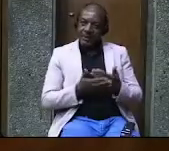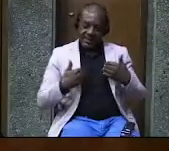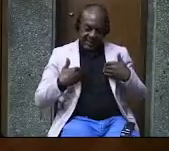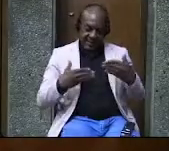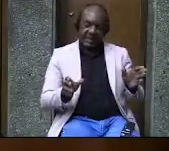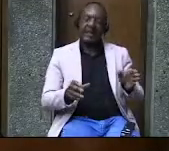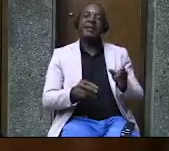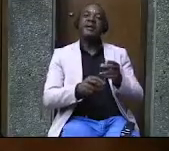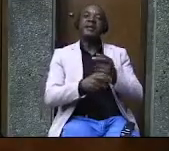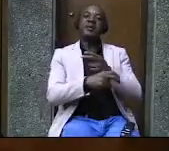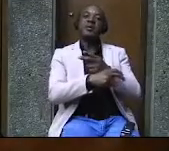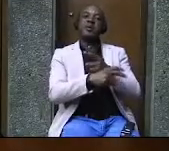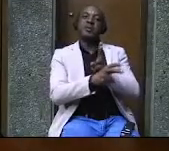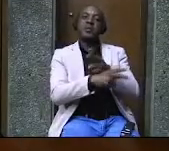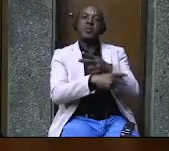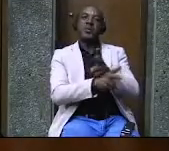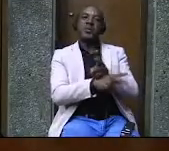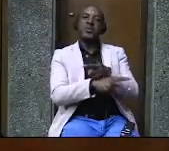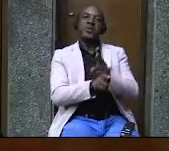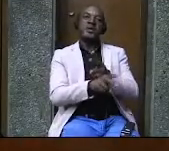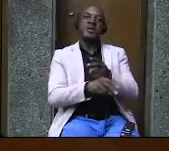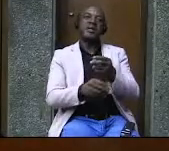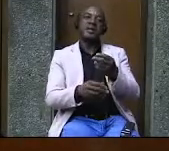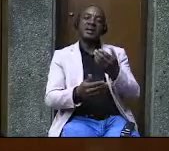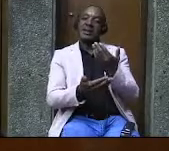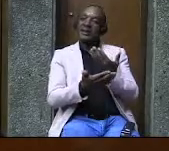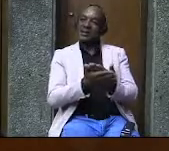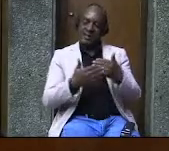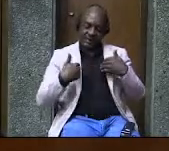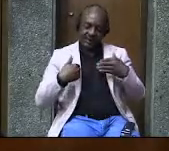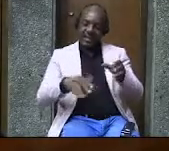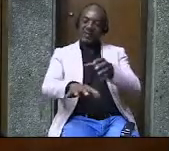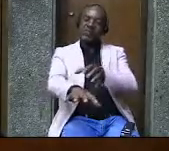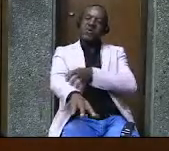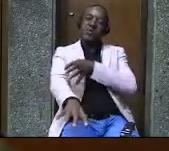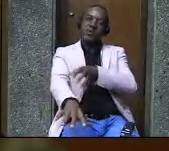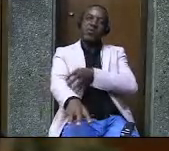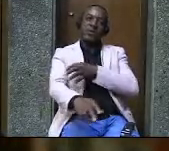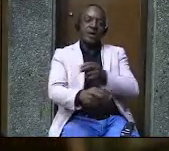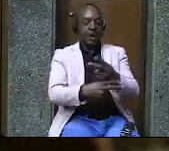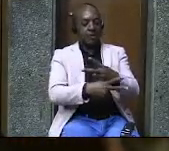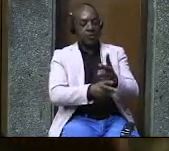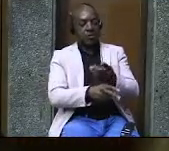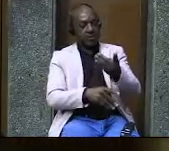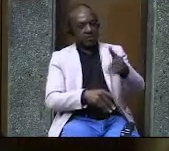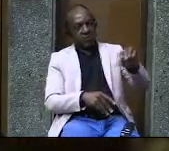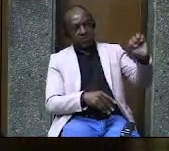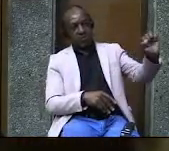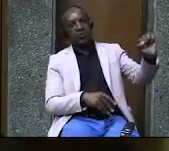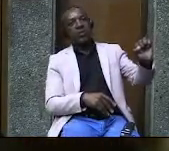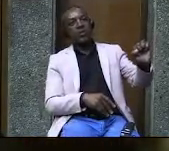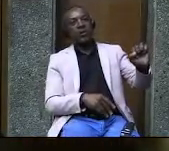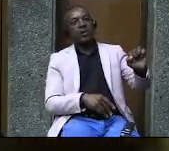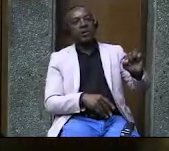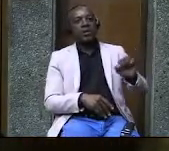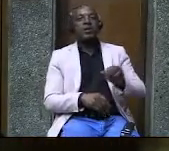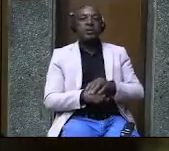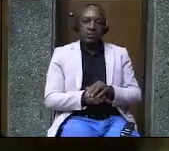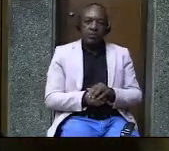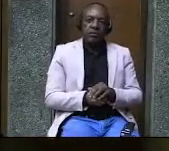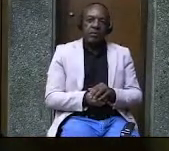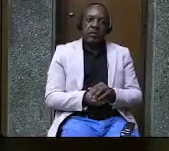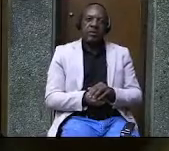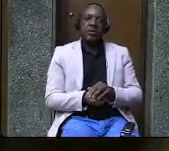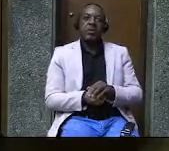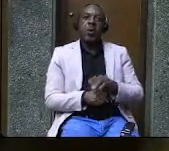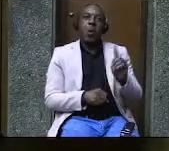manufacturing. I can start from the farm and produce for you the most sophisticated